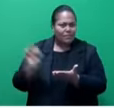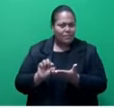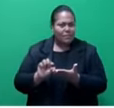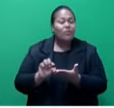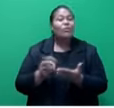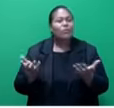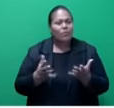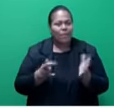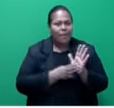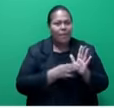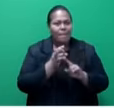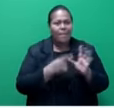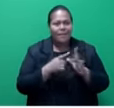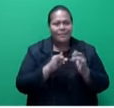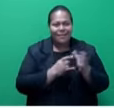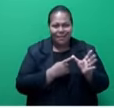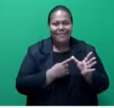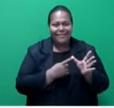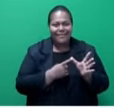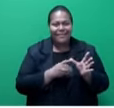of remittances have not dropped significantly.